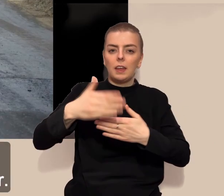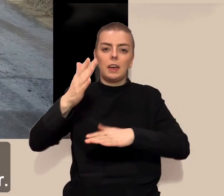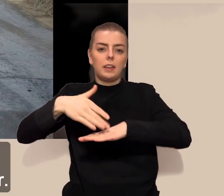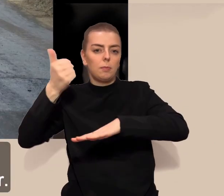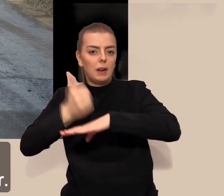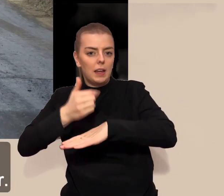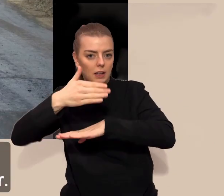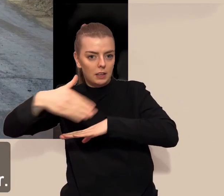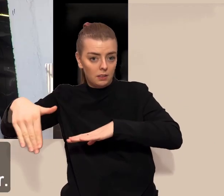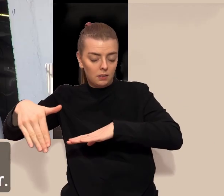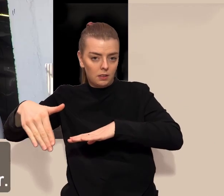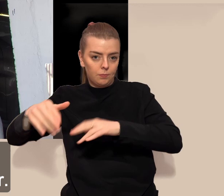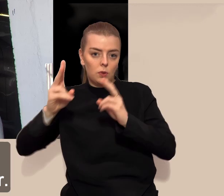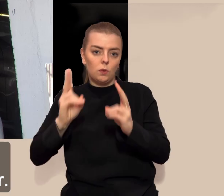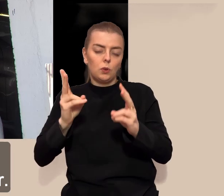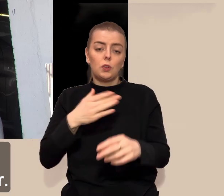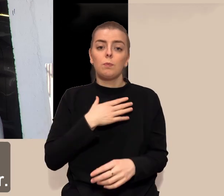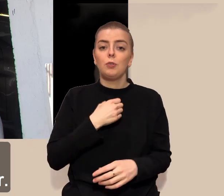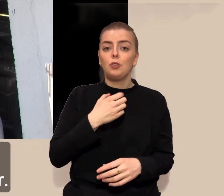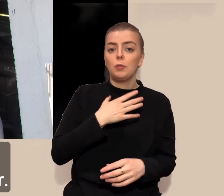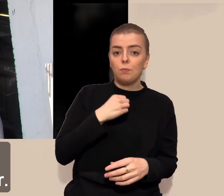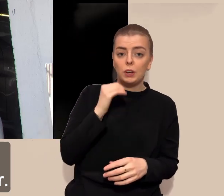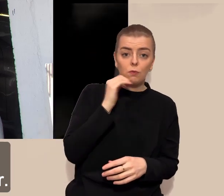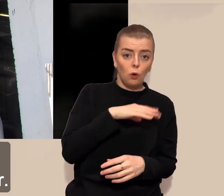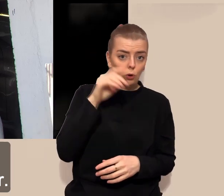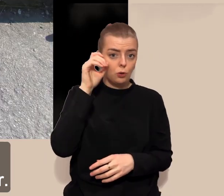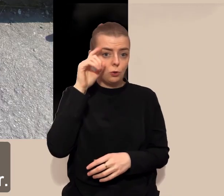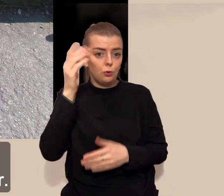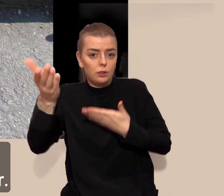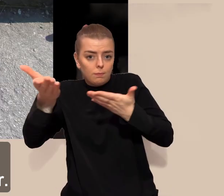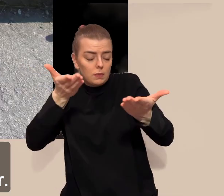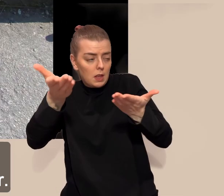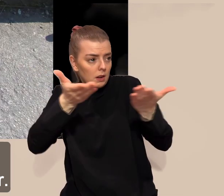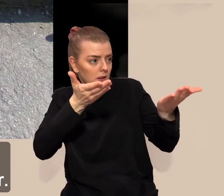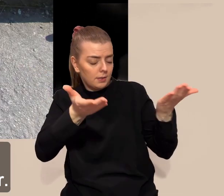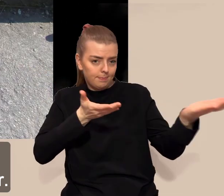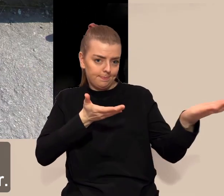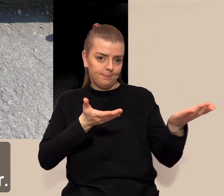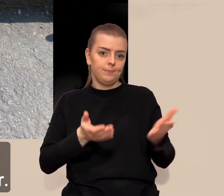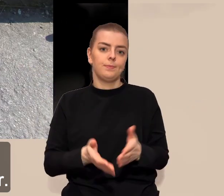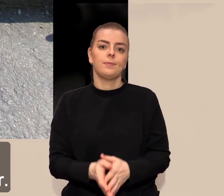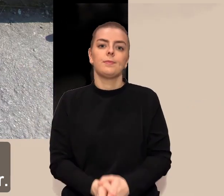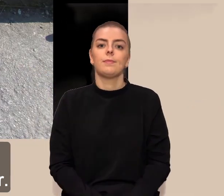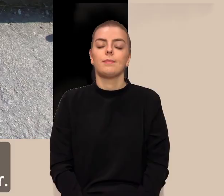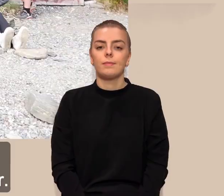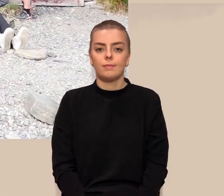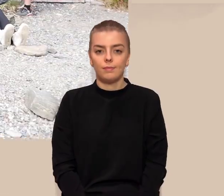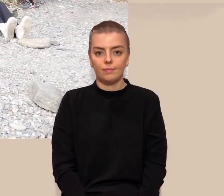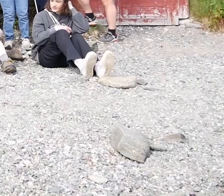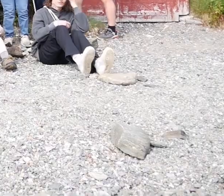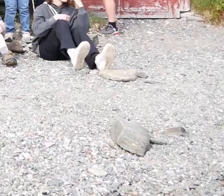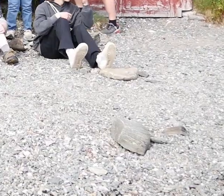fluidity of borders and boundaries. There's some concerns which are shared amongst people and cultures.